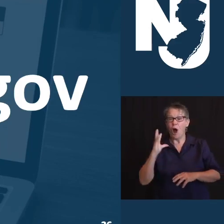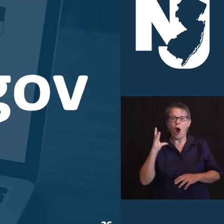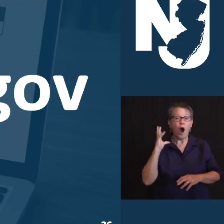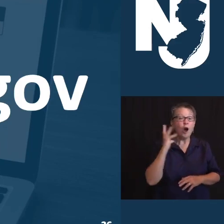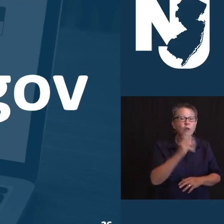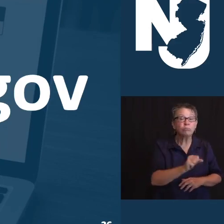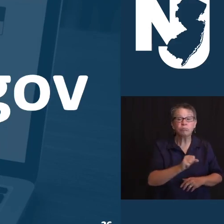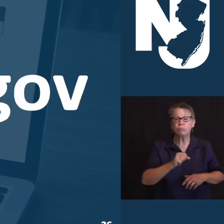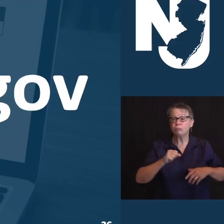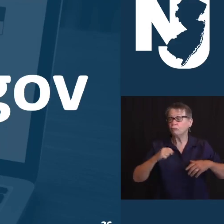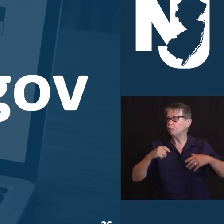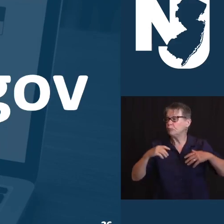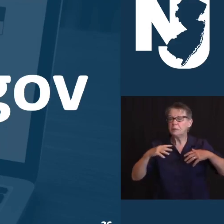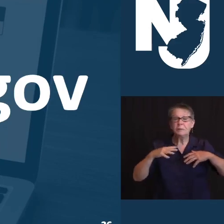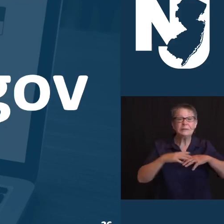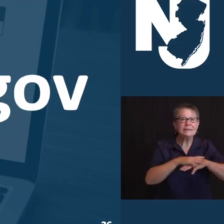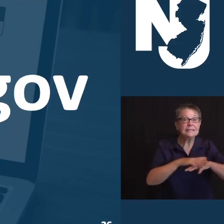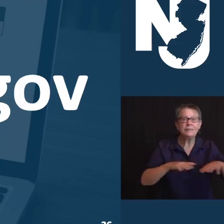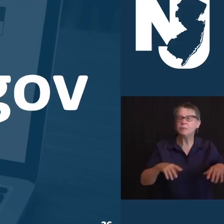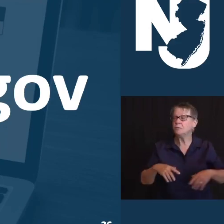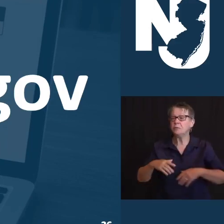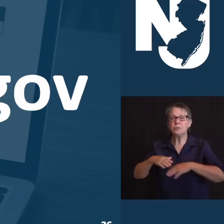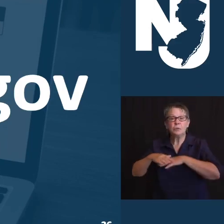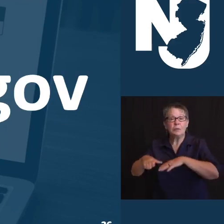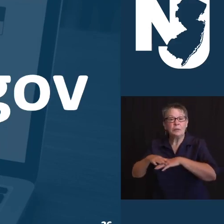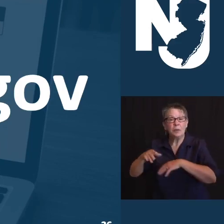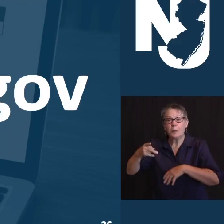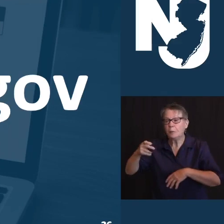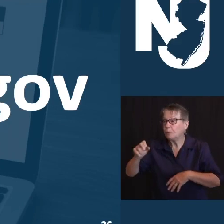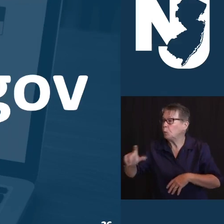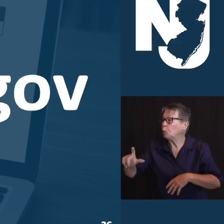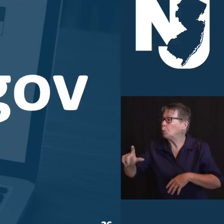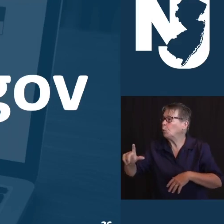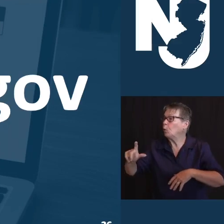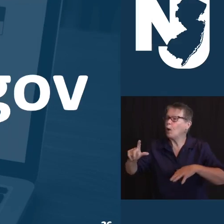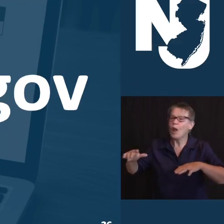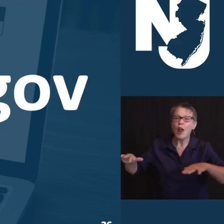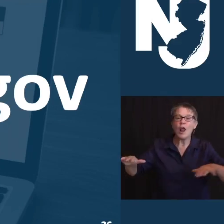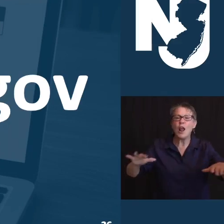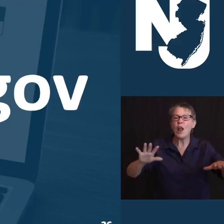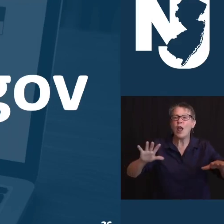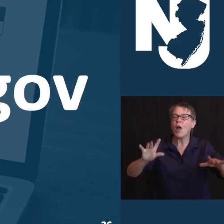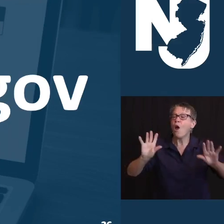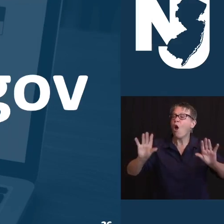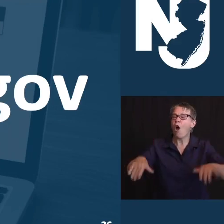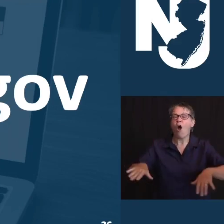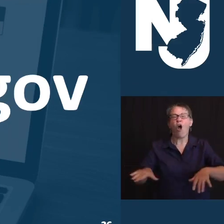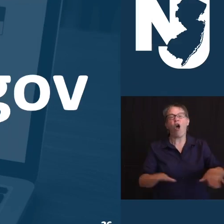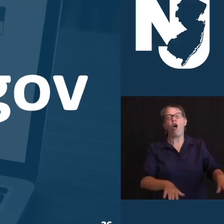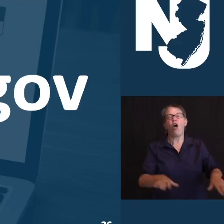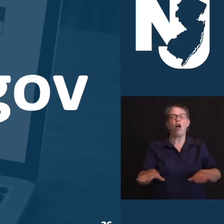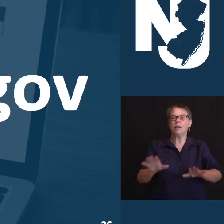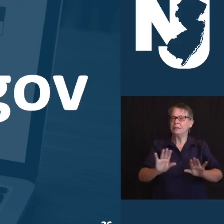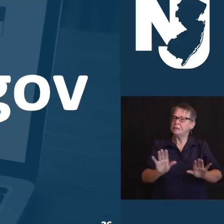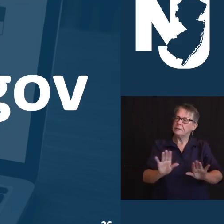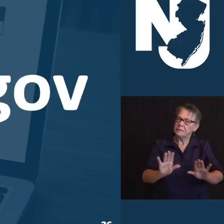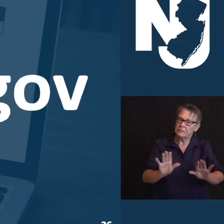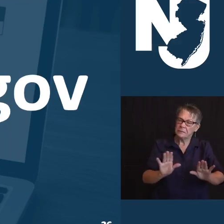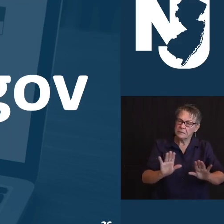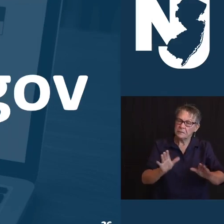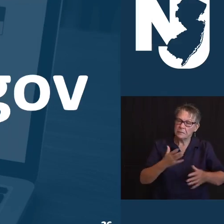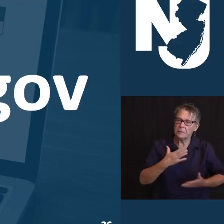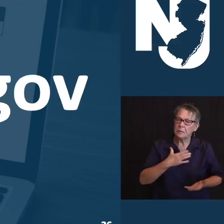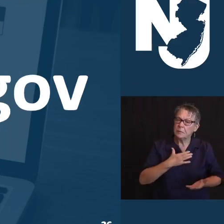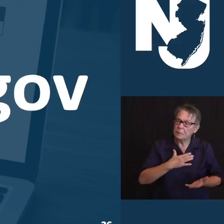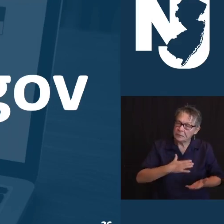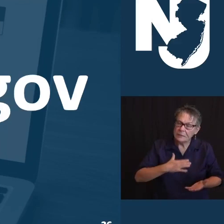we have to stay vigilant, folks. And thank you for everything you have done. Just keep it up. We're getting there. We're not out of the woods